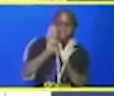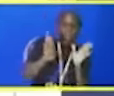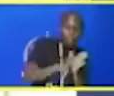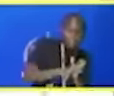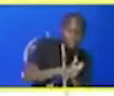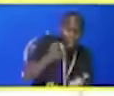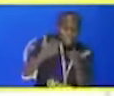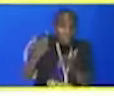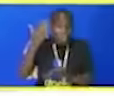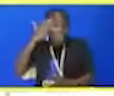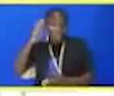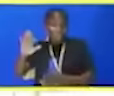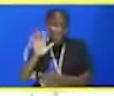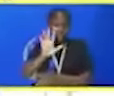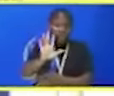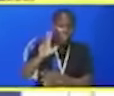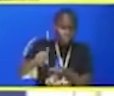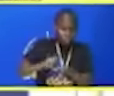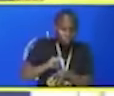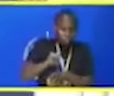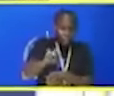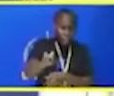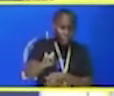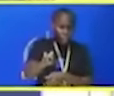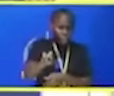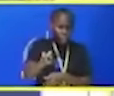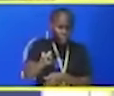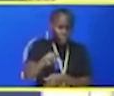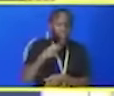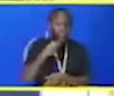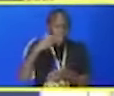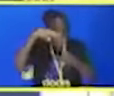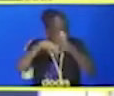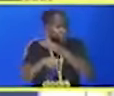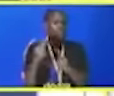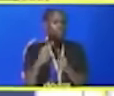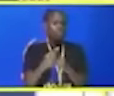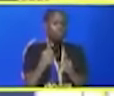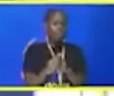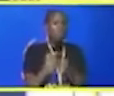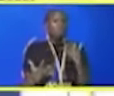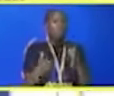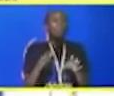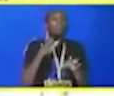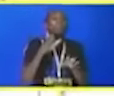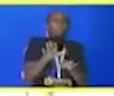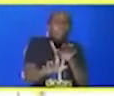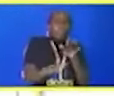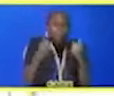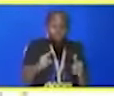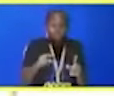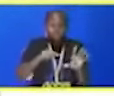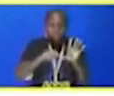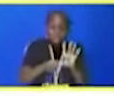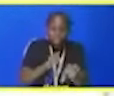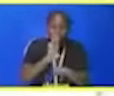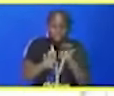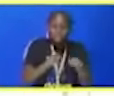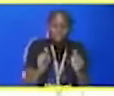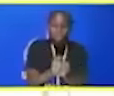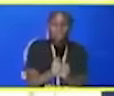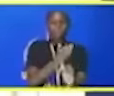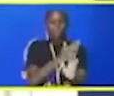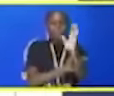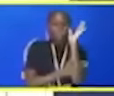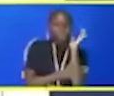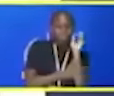you are going to. This is a prophetic word for someone. The moment you begin to walk with God, eventually